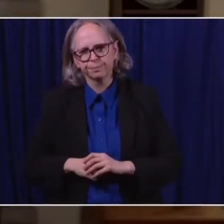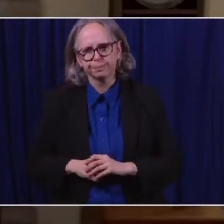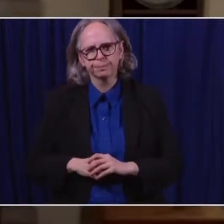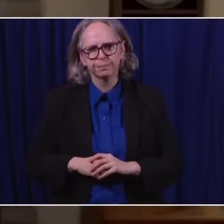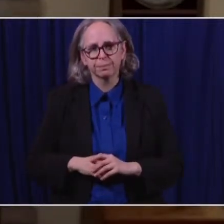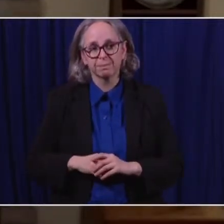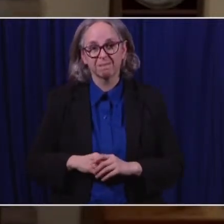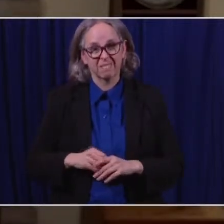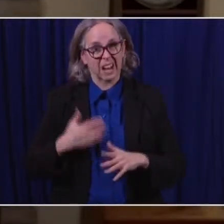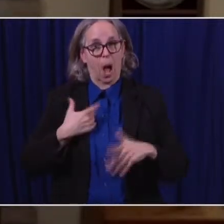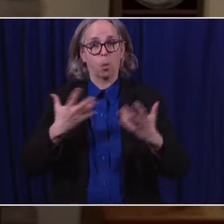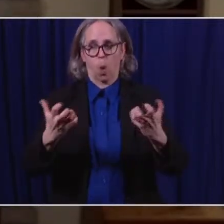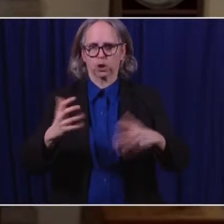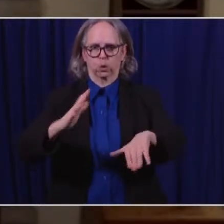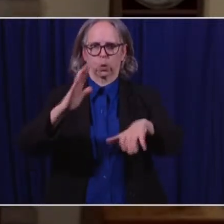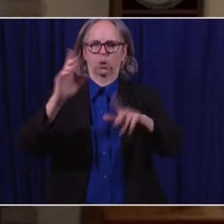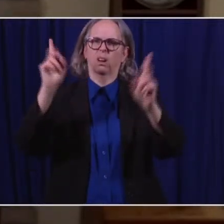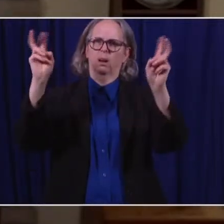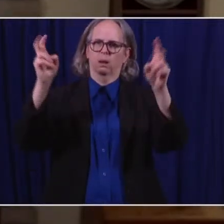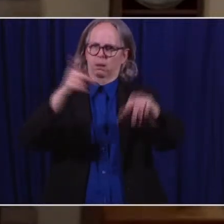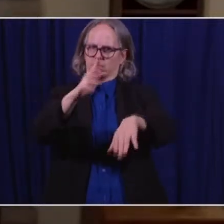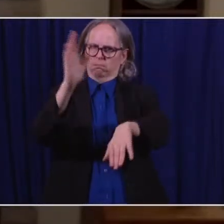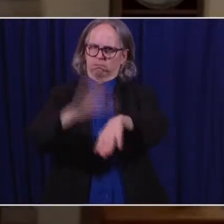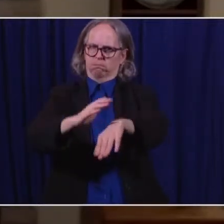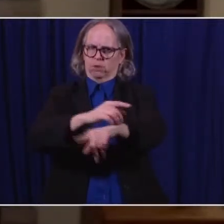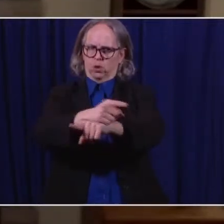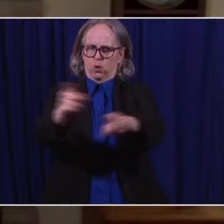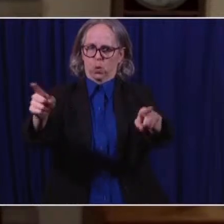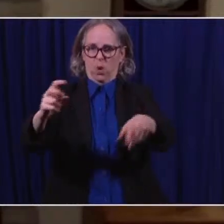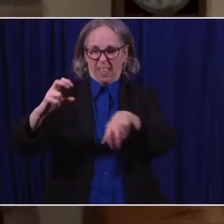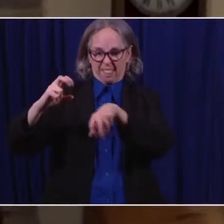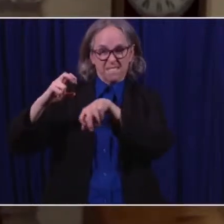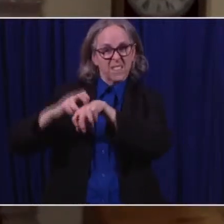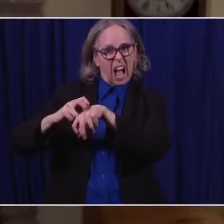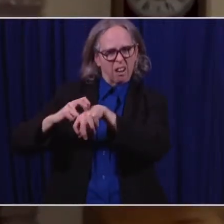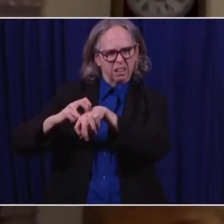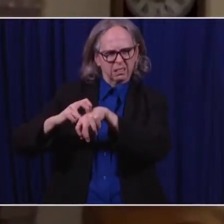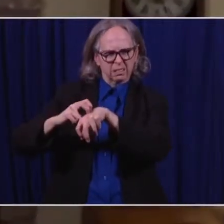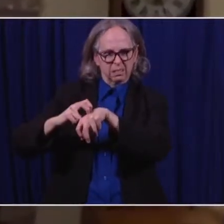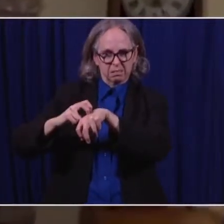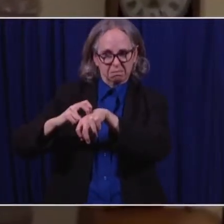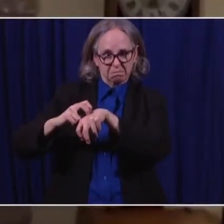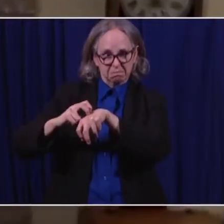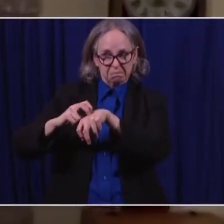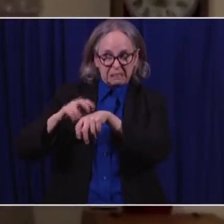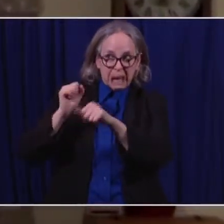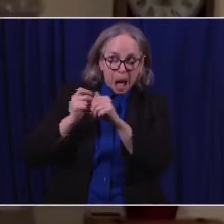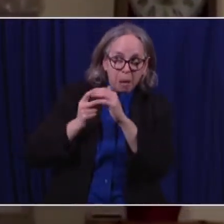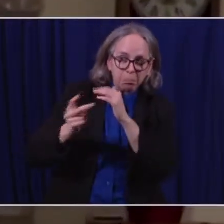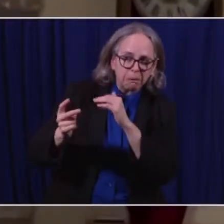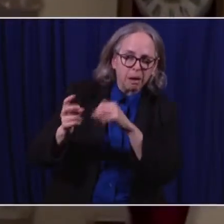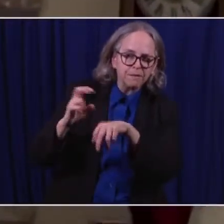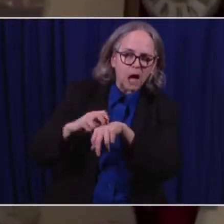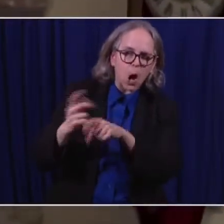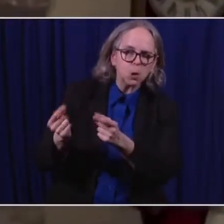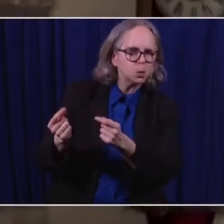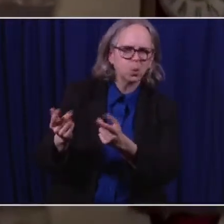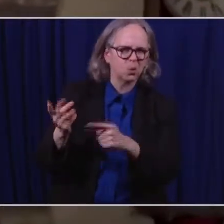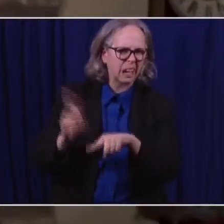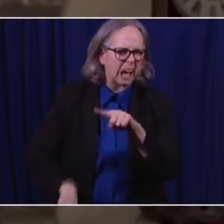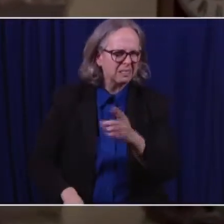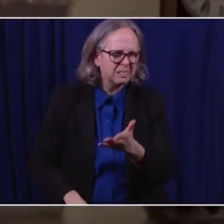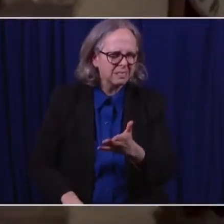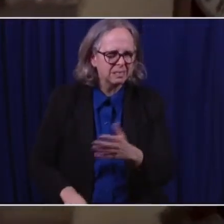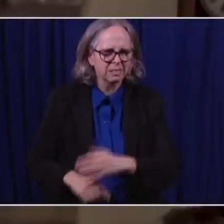learned about this virus is it's extremely unpredictable. We don't know where it's going to go. We do have the new variant, the Ohio variant or the